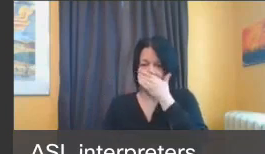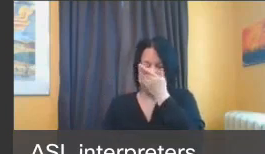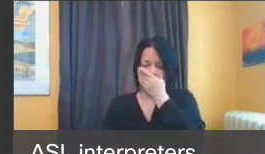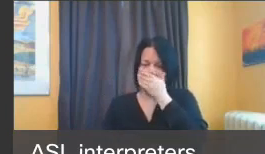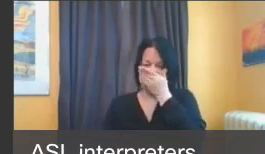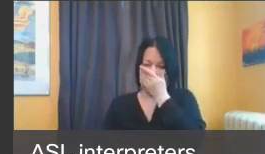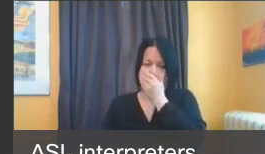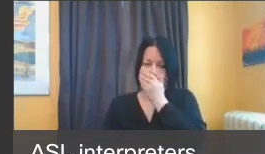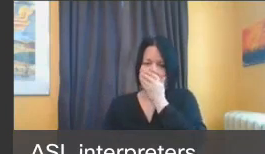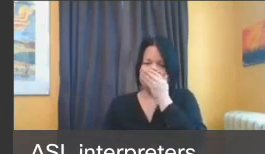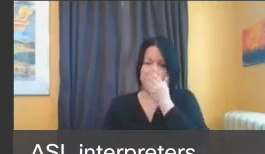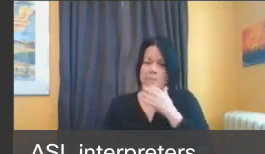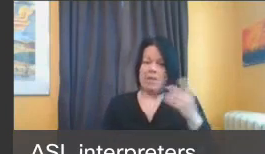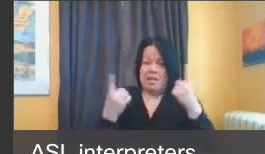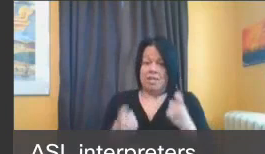And I'll take your questions.